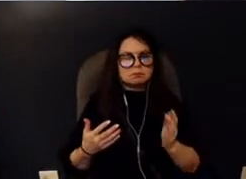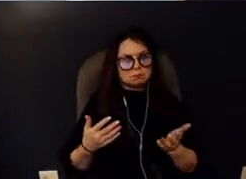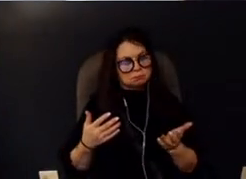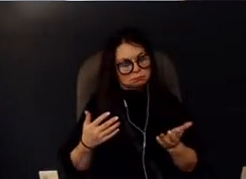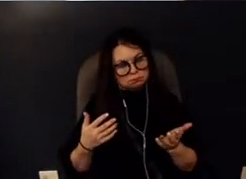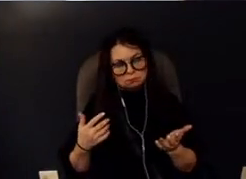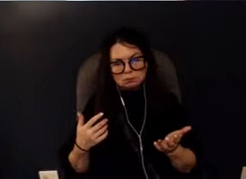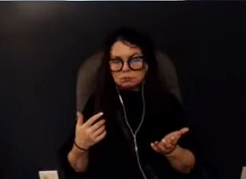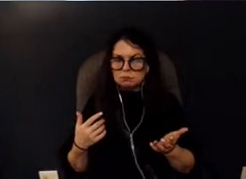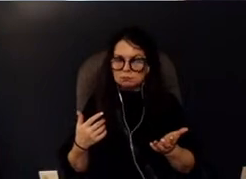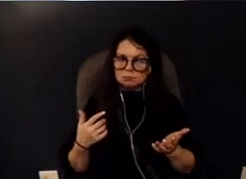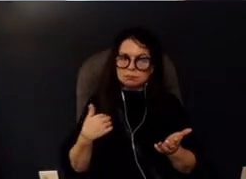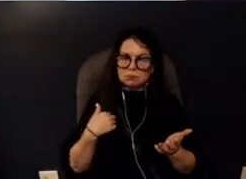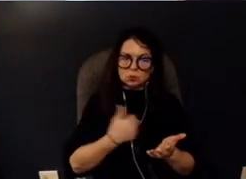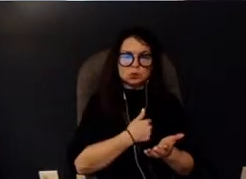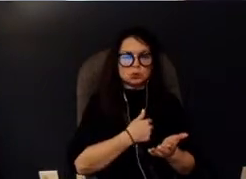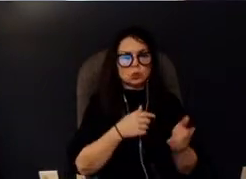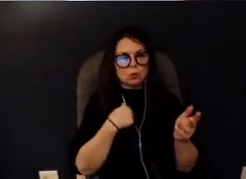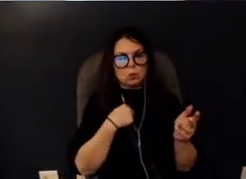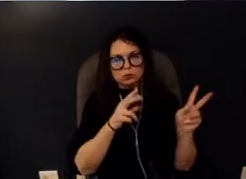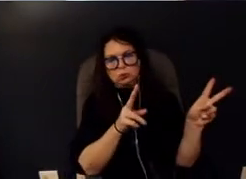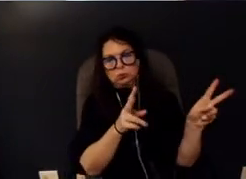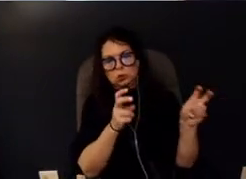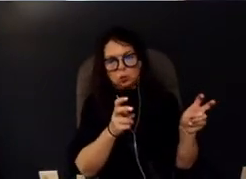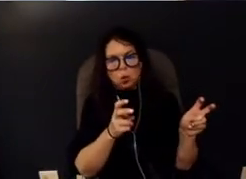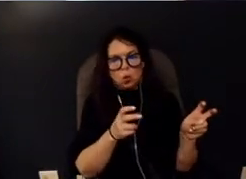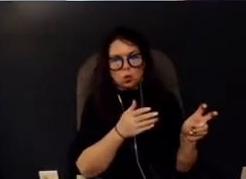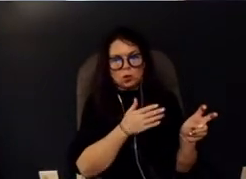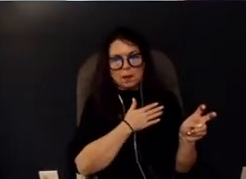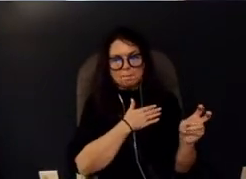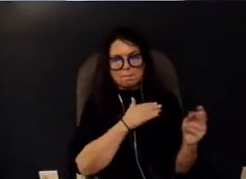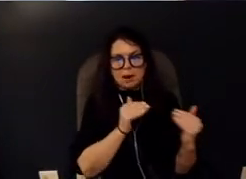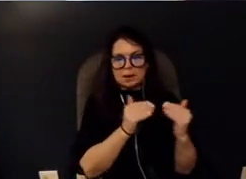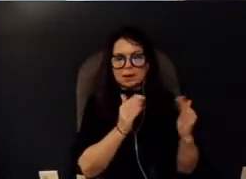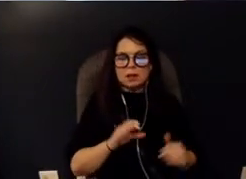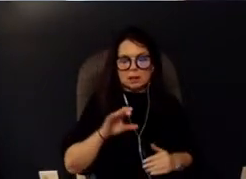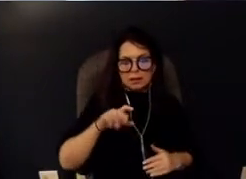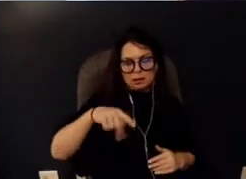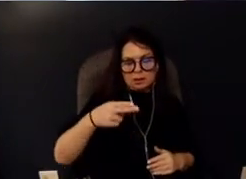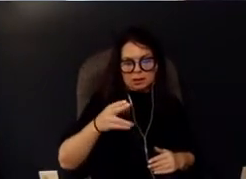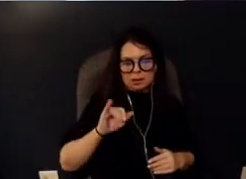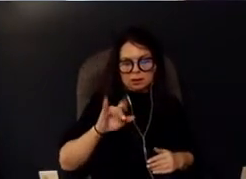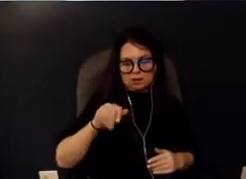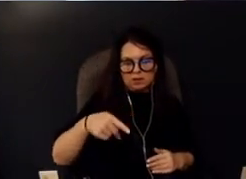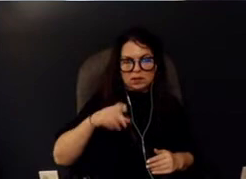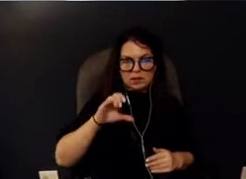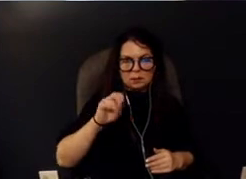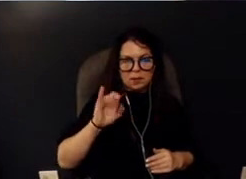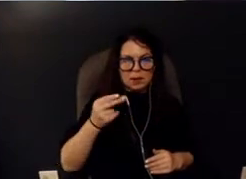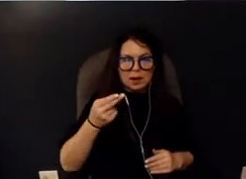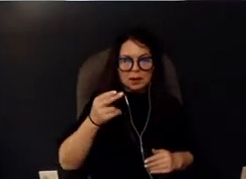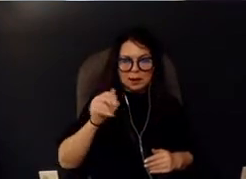esteemed colleague, Philippe Cunningham, from a couple of weeks ago, we have to do both and.